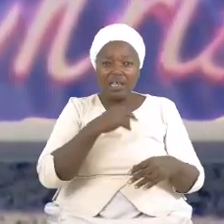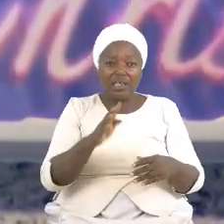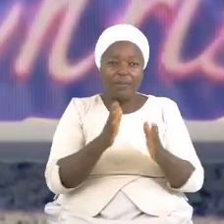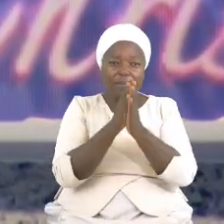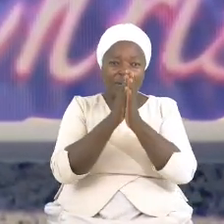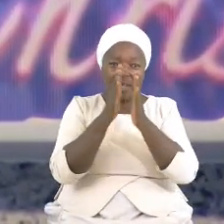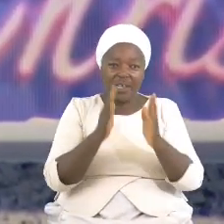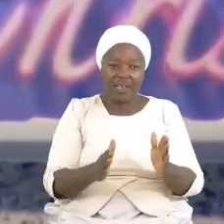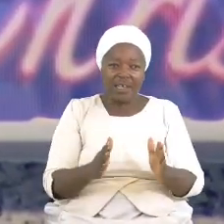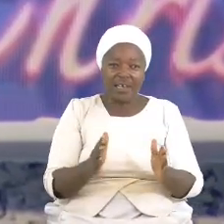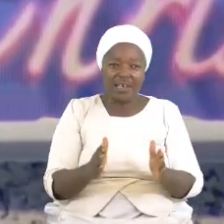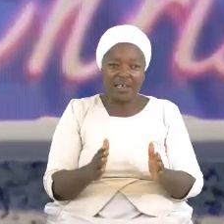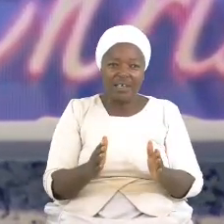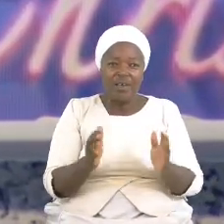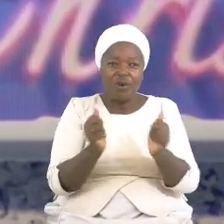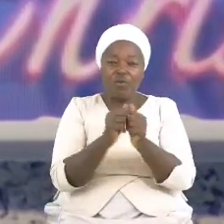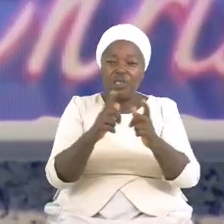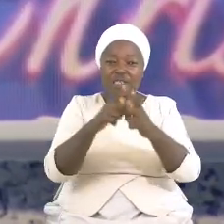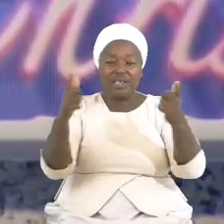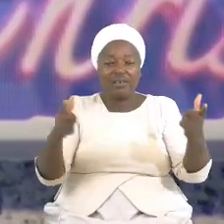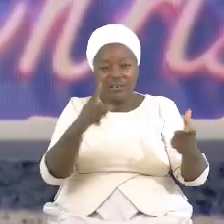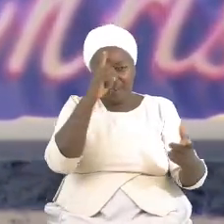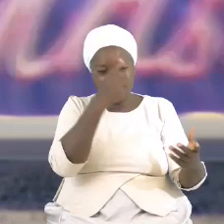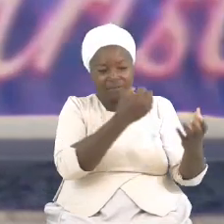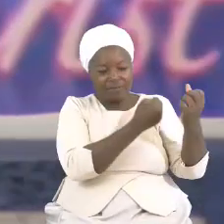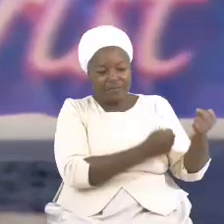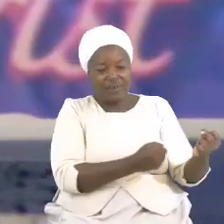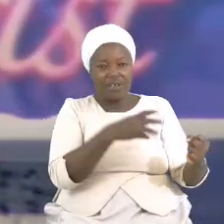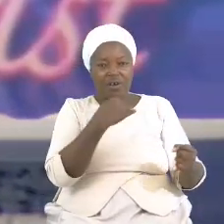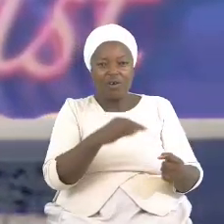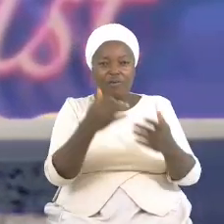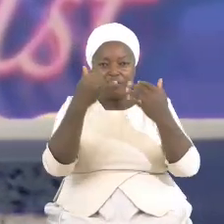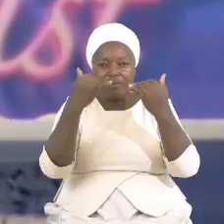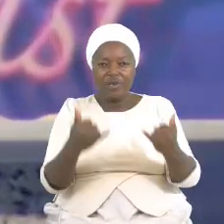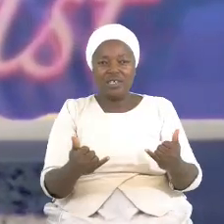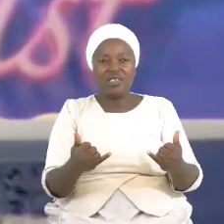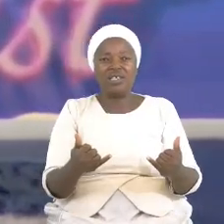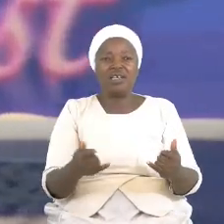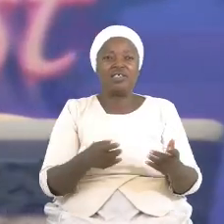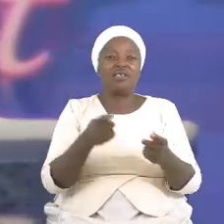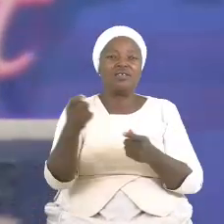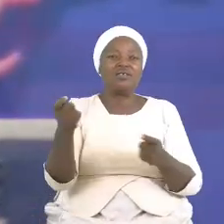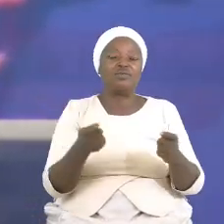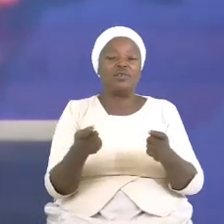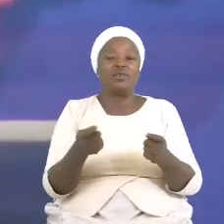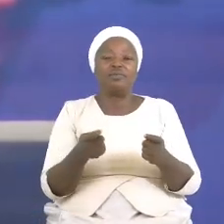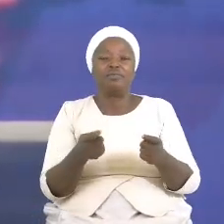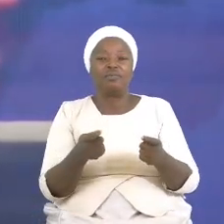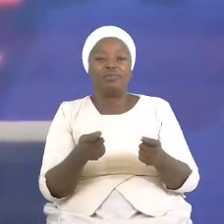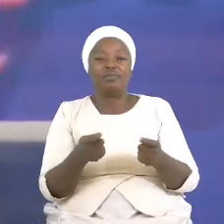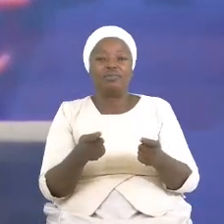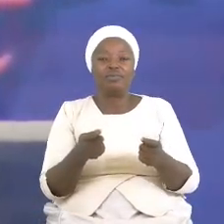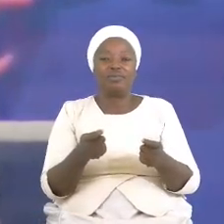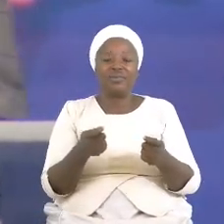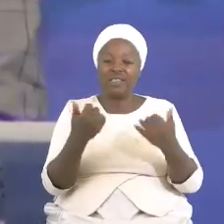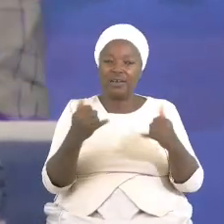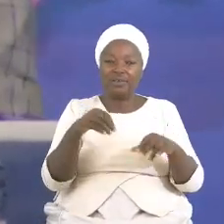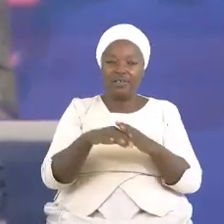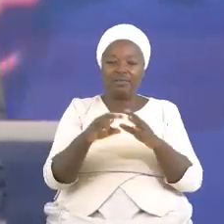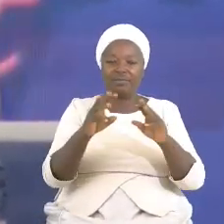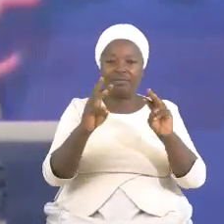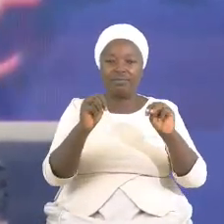with great faith for present dominion. I want you to look at Mark